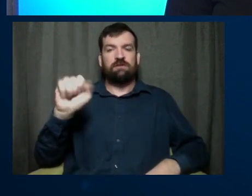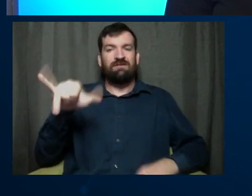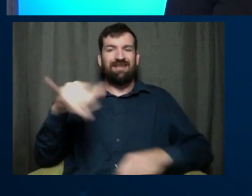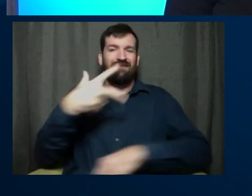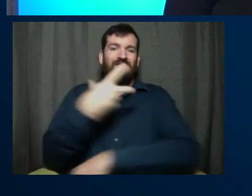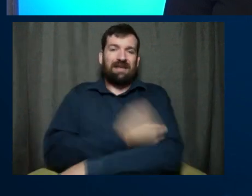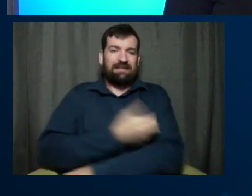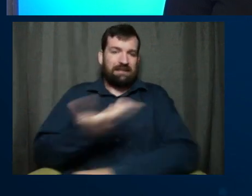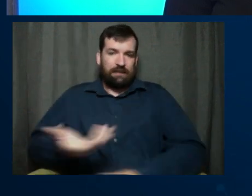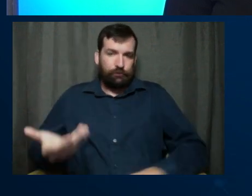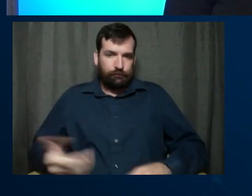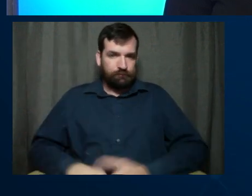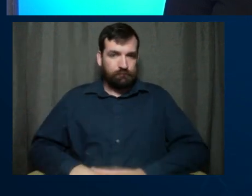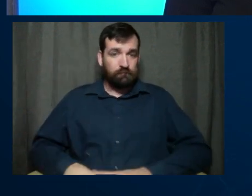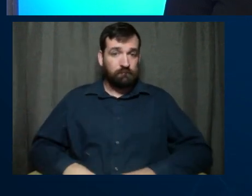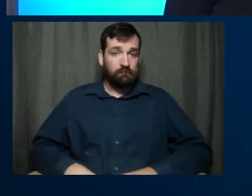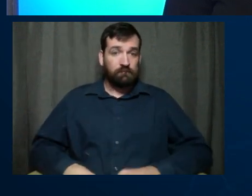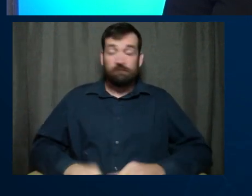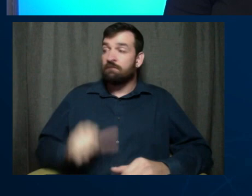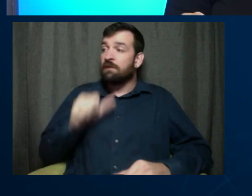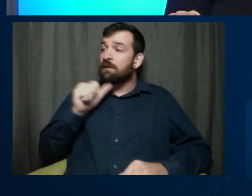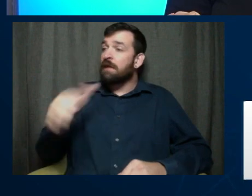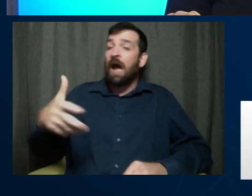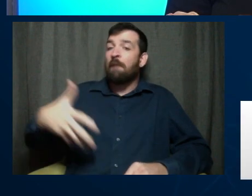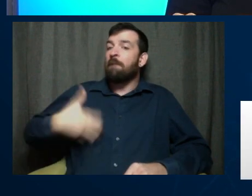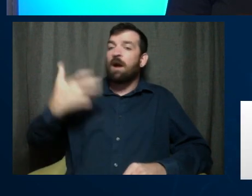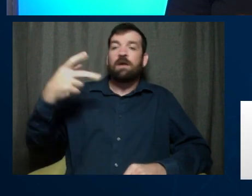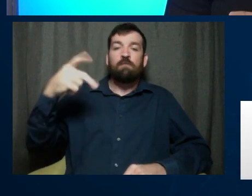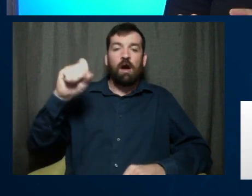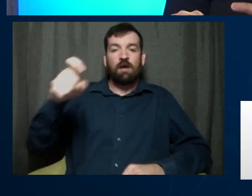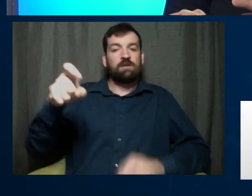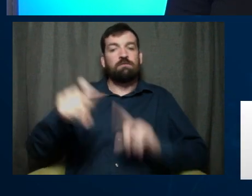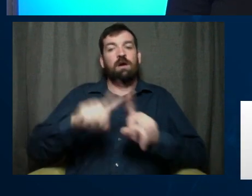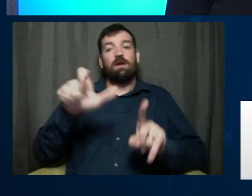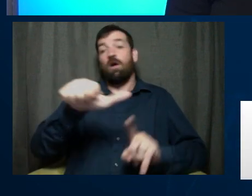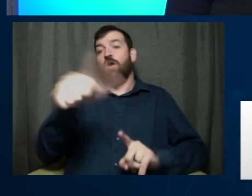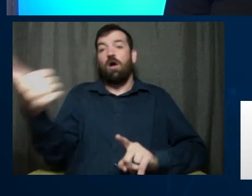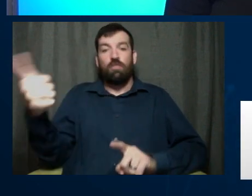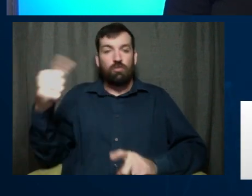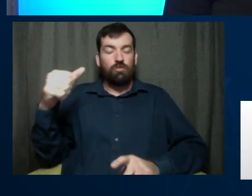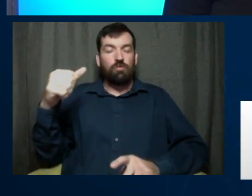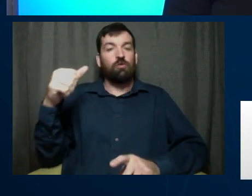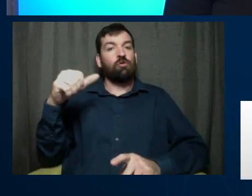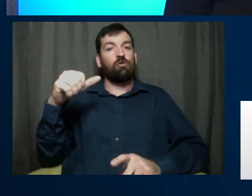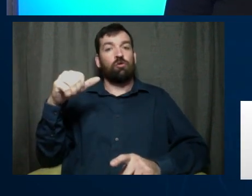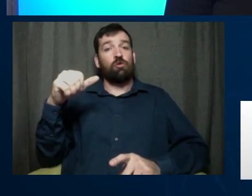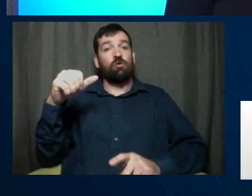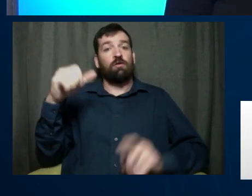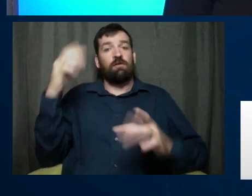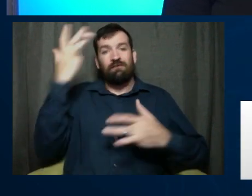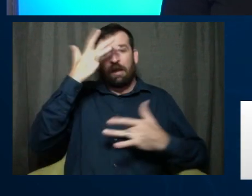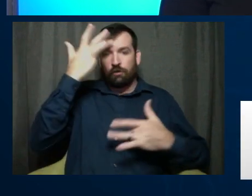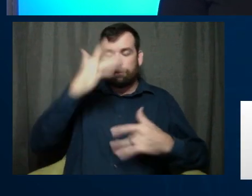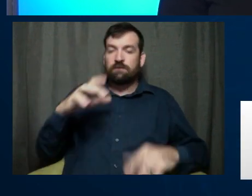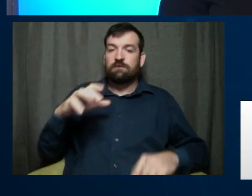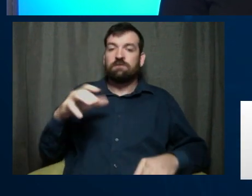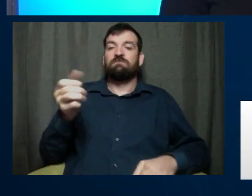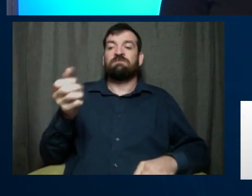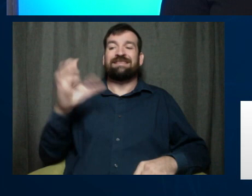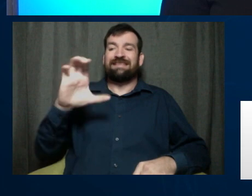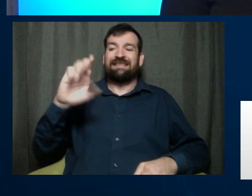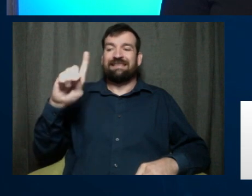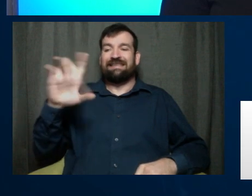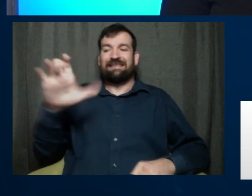health system. All right, this is not monkeypox or COVID, but another virus that is now making headlines. The CDC reports a handful of swine